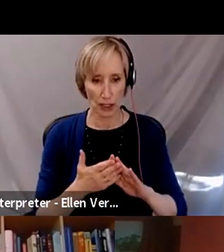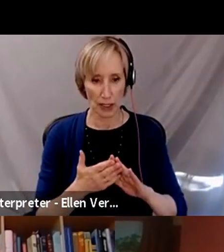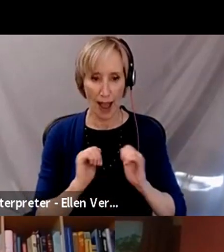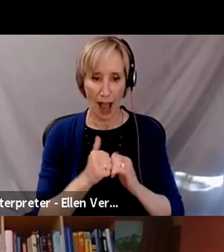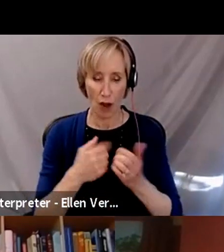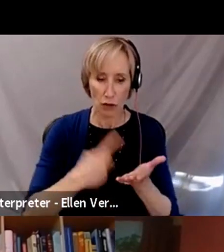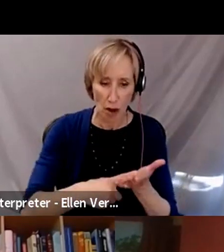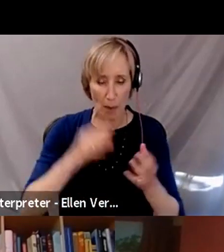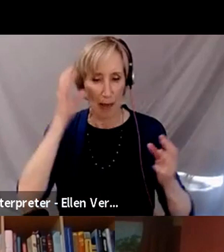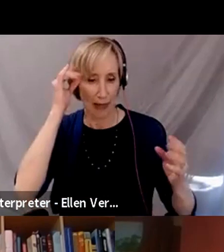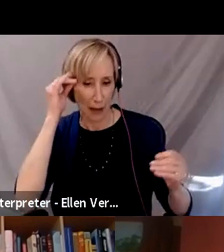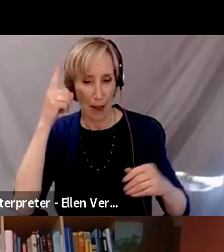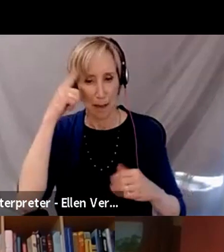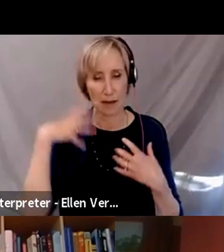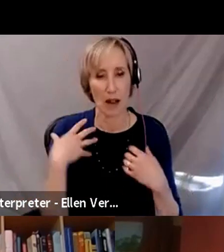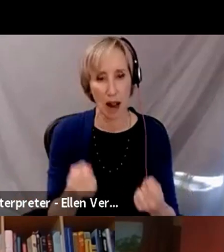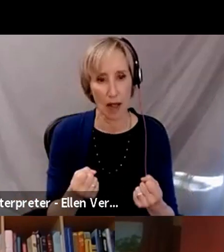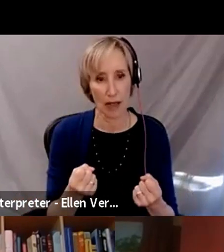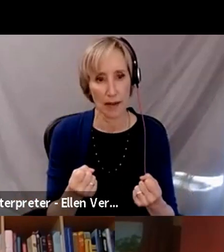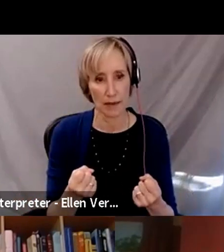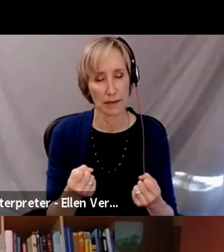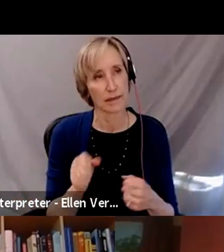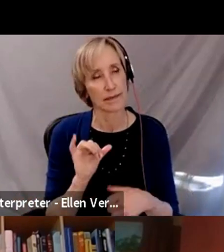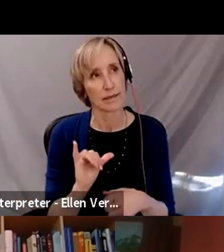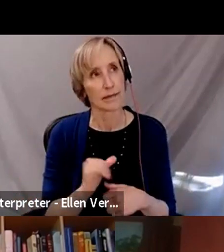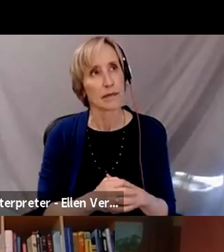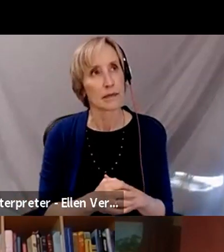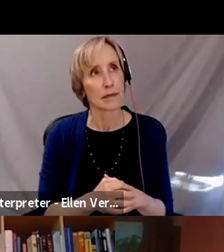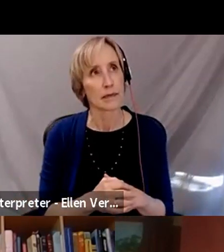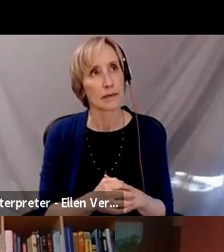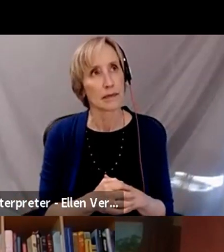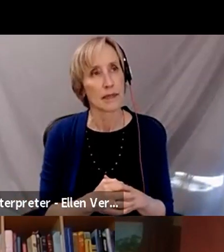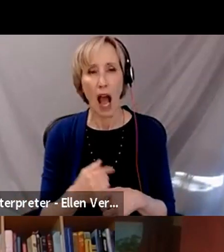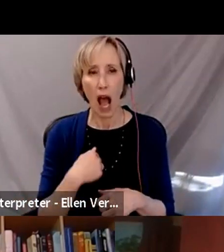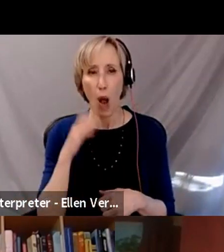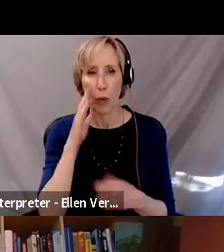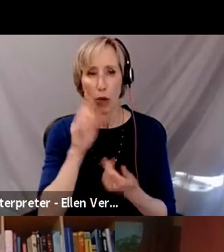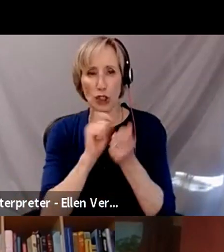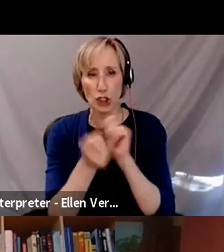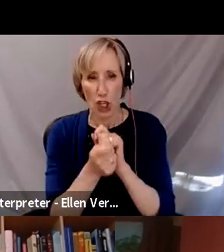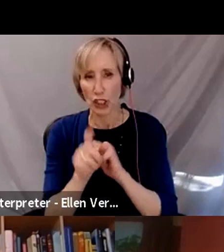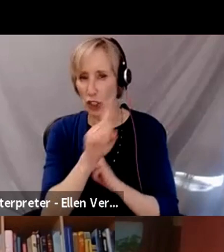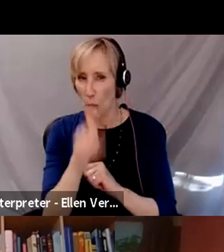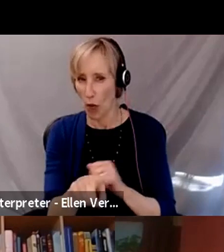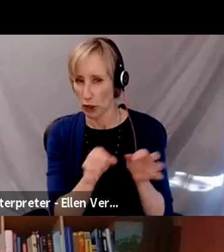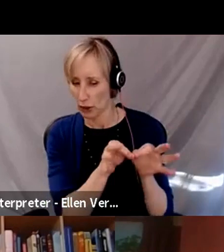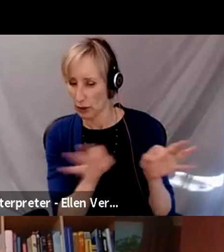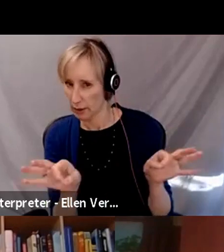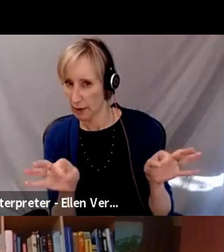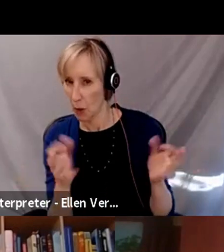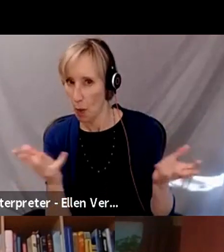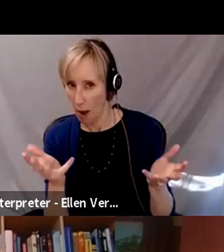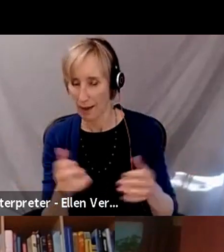health. And I would kind of turn that differently, and say that it's the way